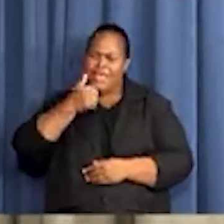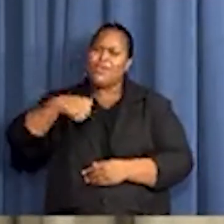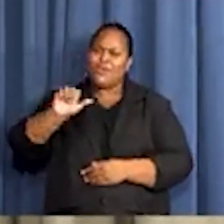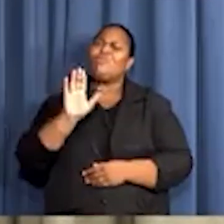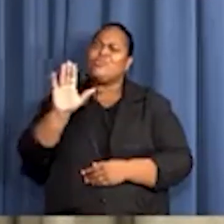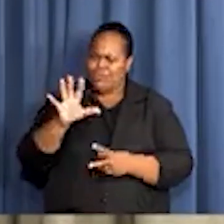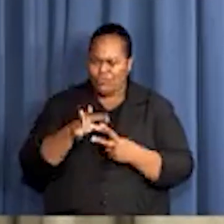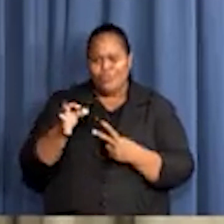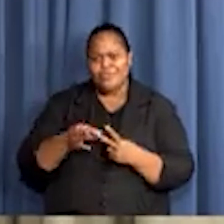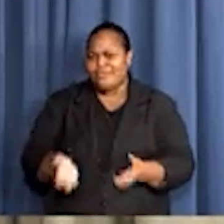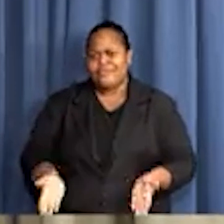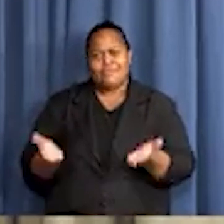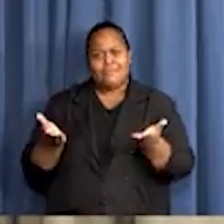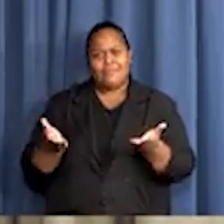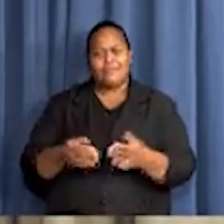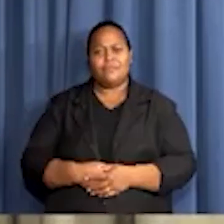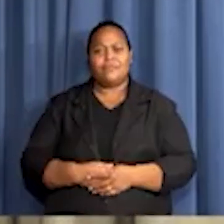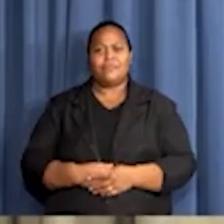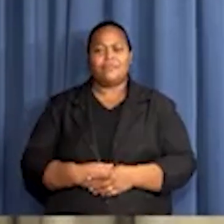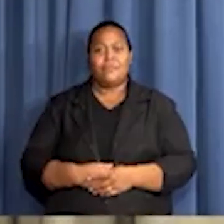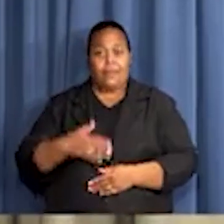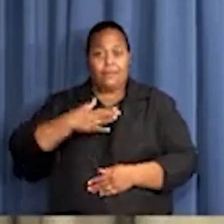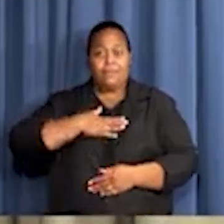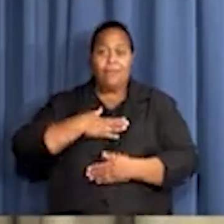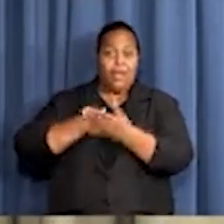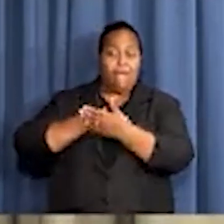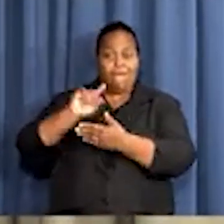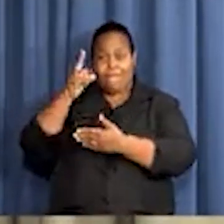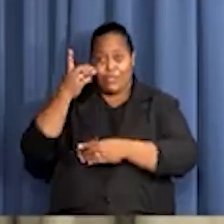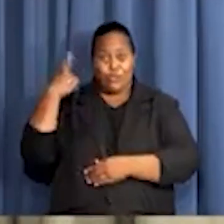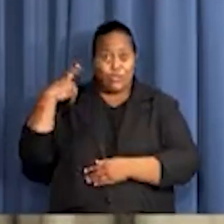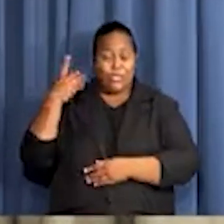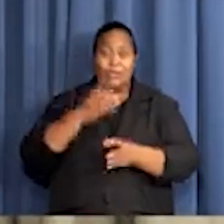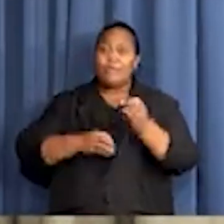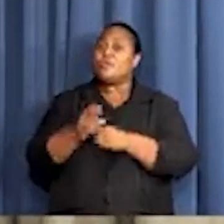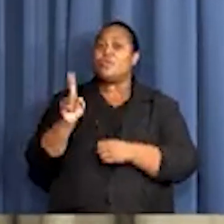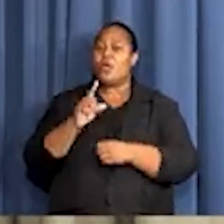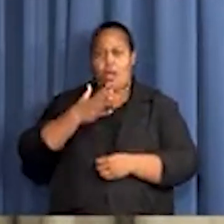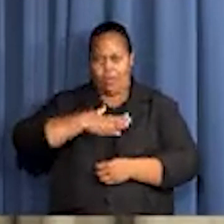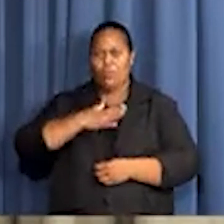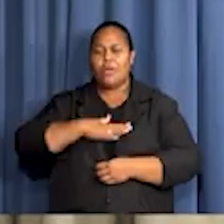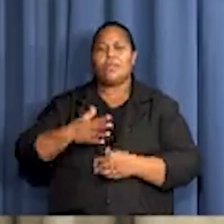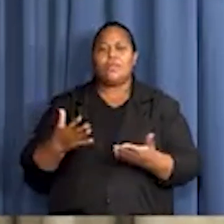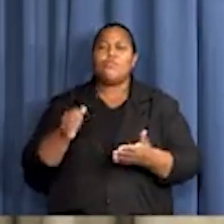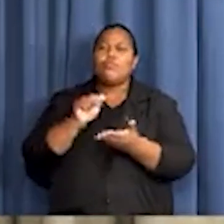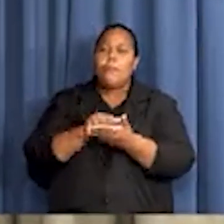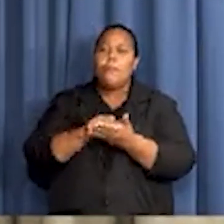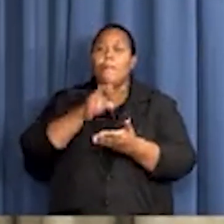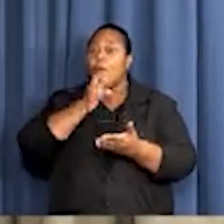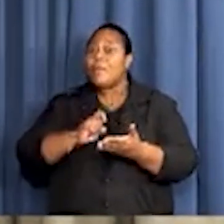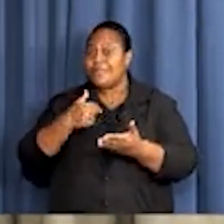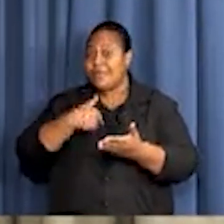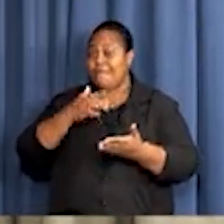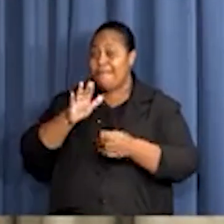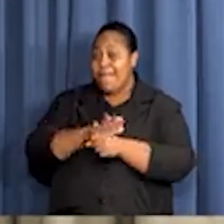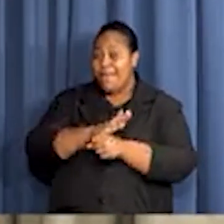their preference. One of my first duties in office was to fulfill a promise to